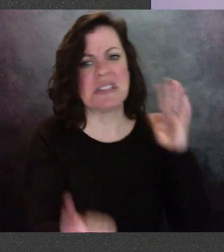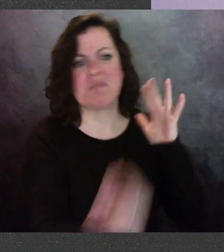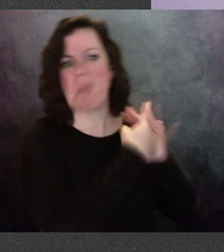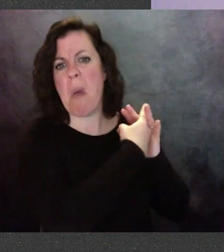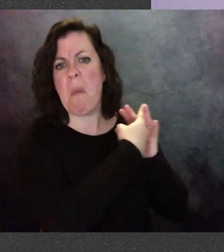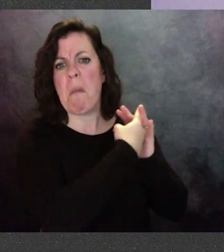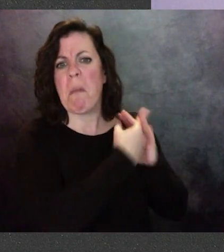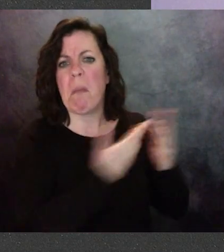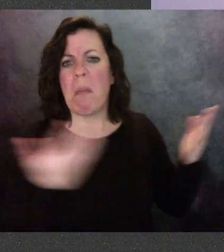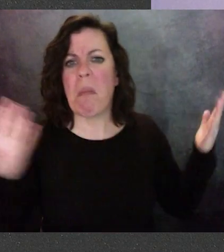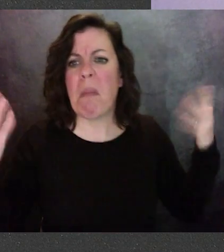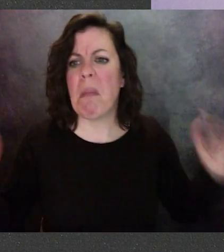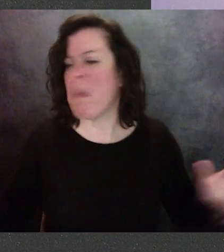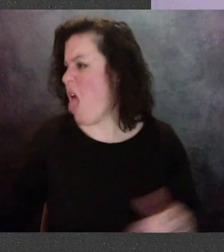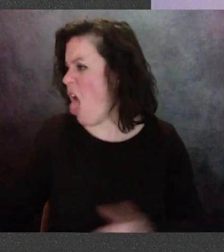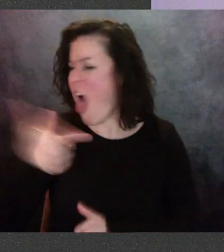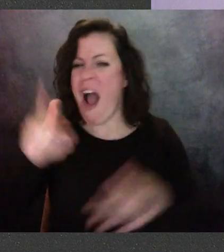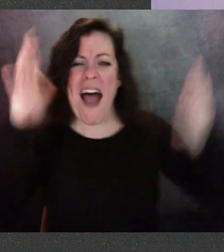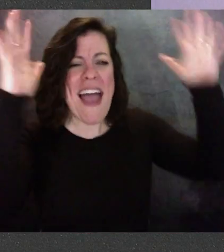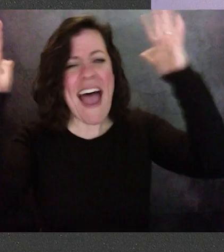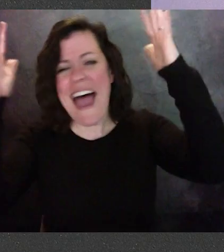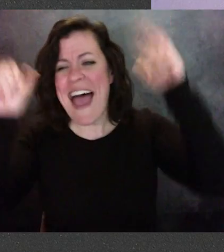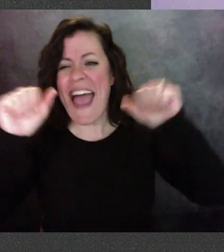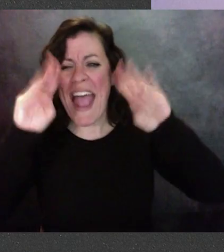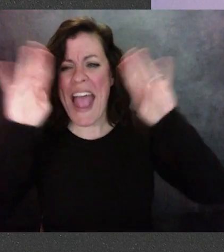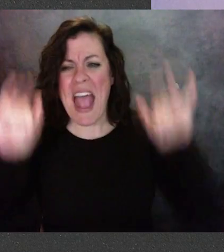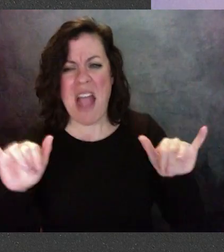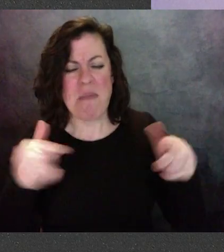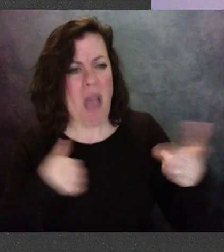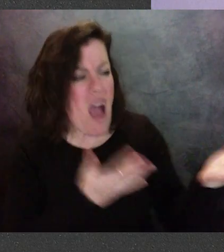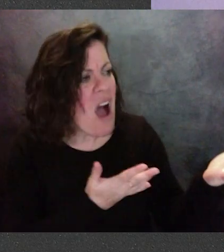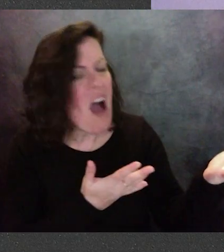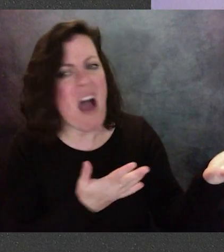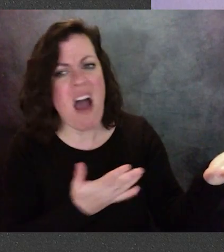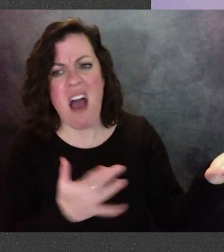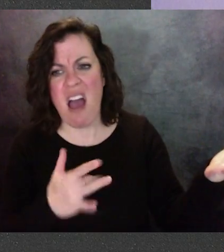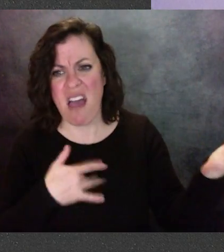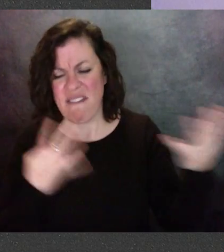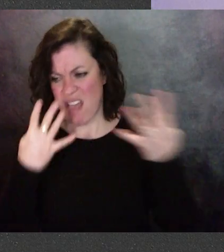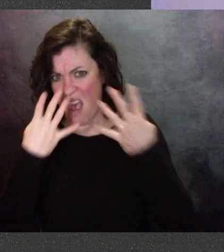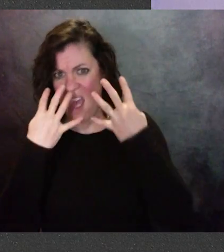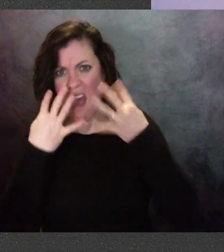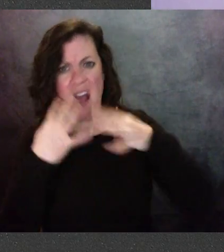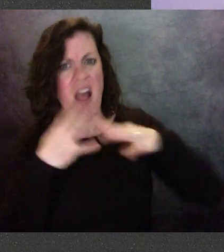Hooray! Everyone cheered. I felt like the ball hit me in the stomach.